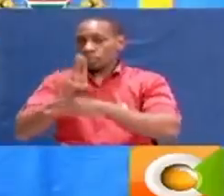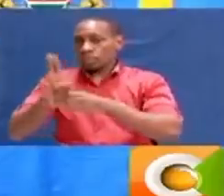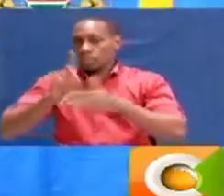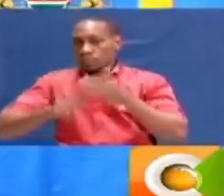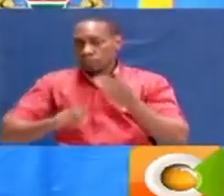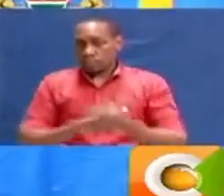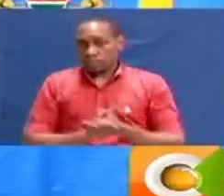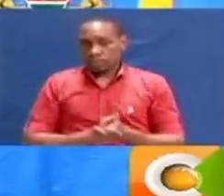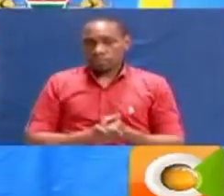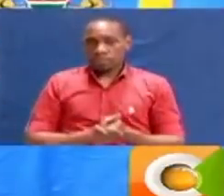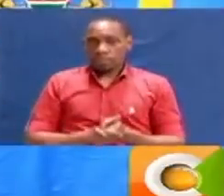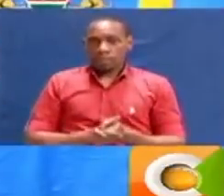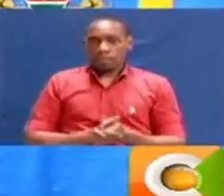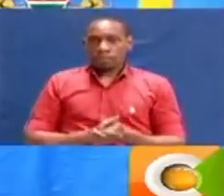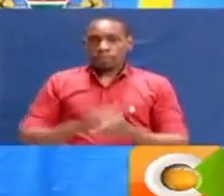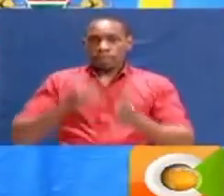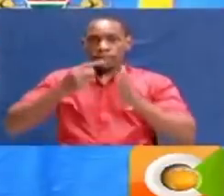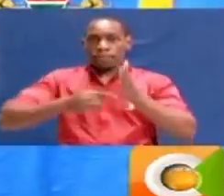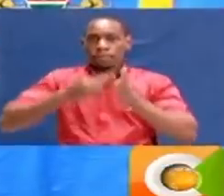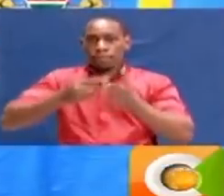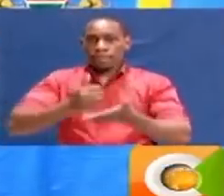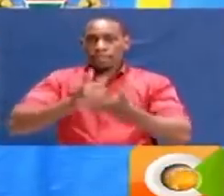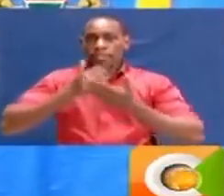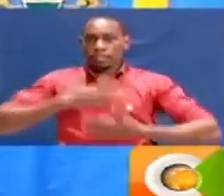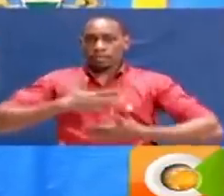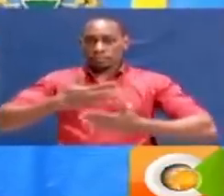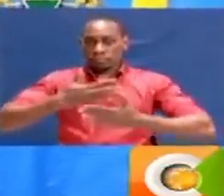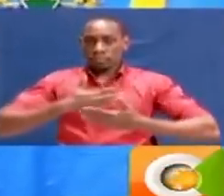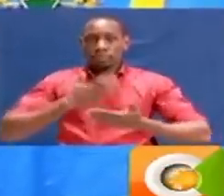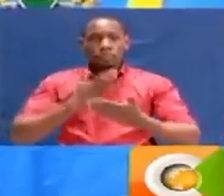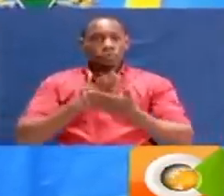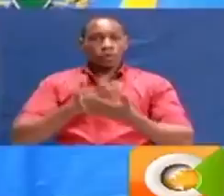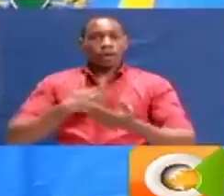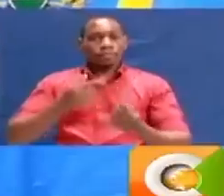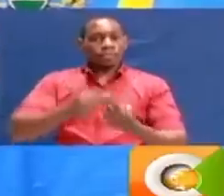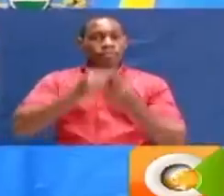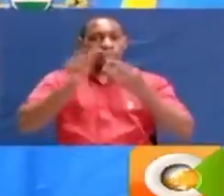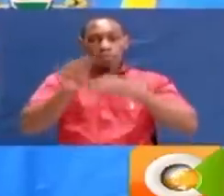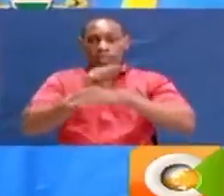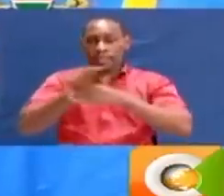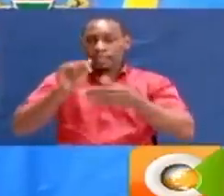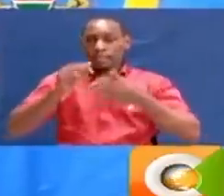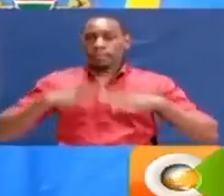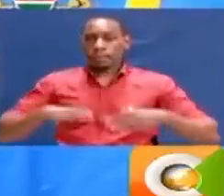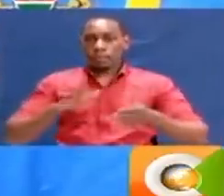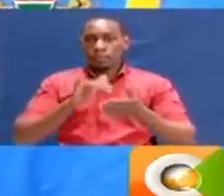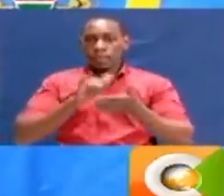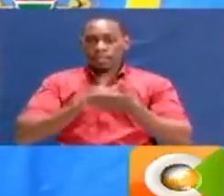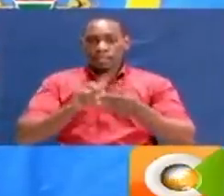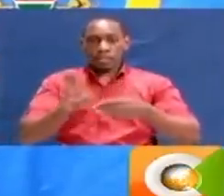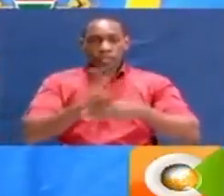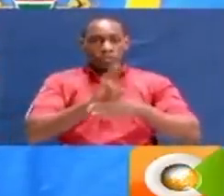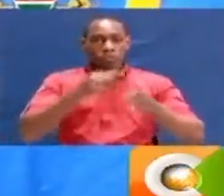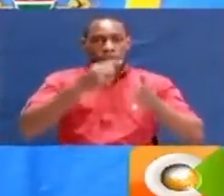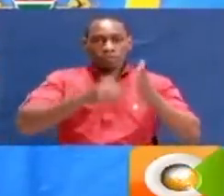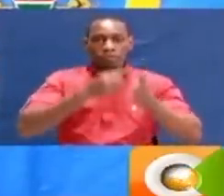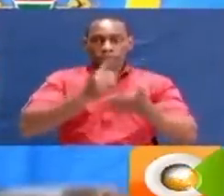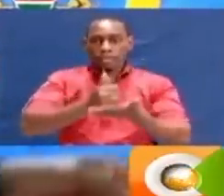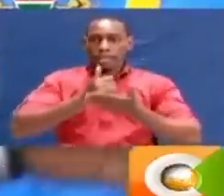using ventilators, because there is specialized training for people with who are going to use